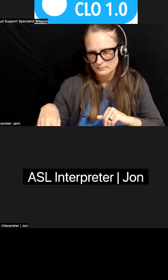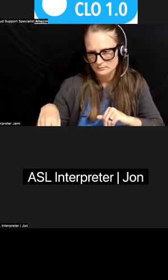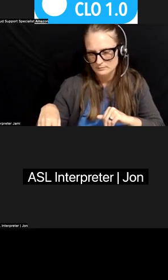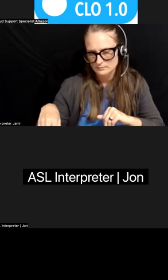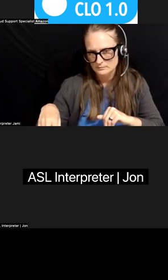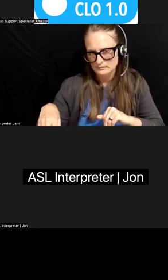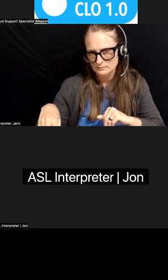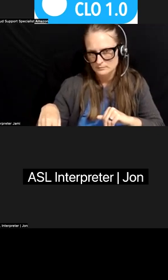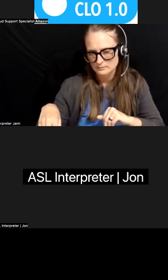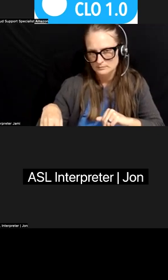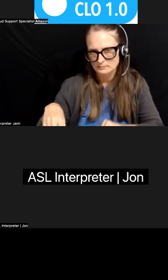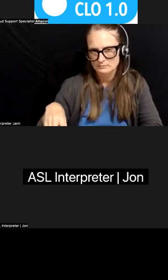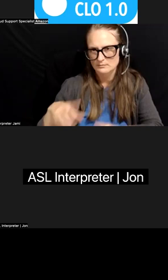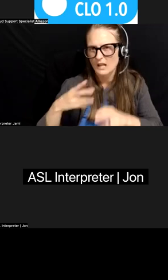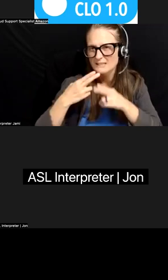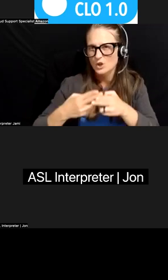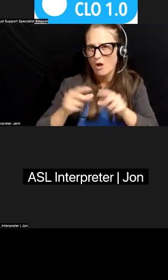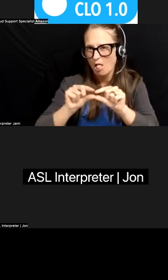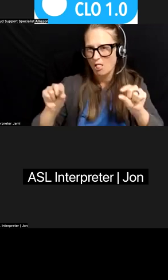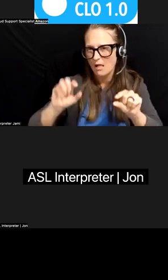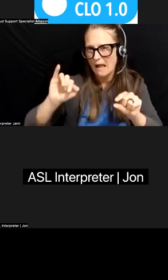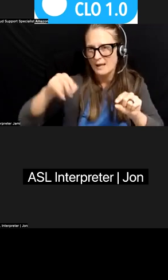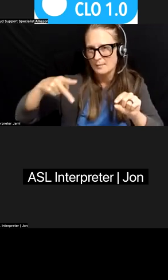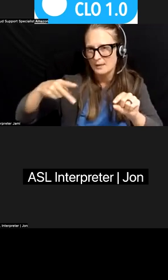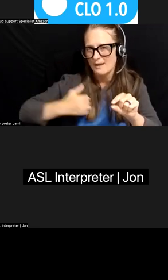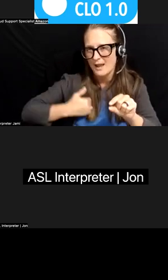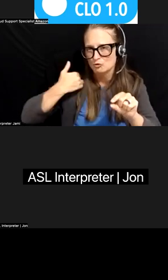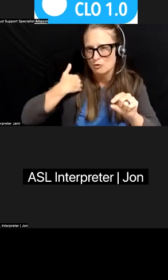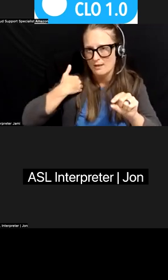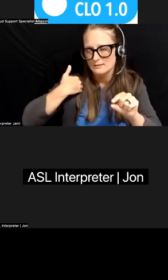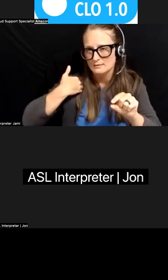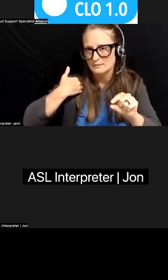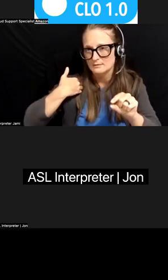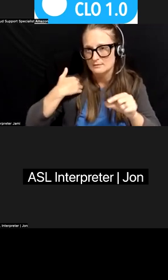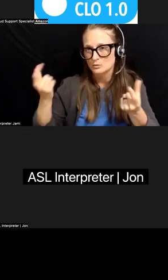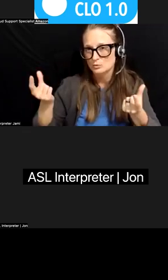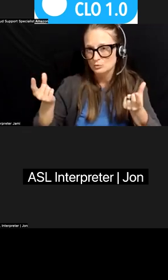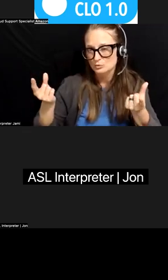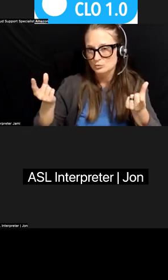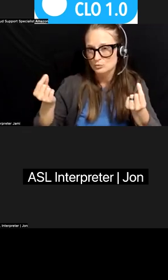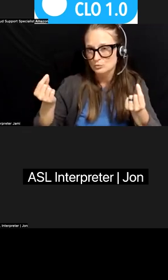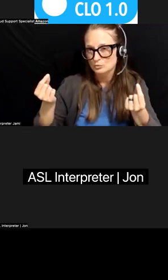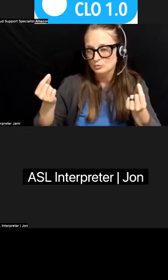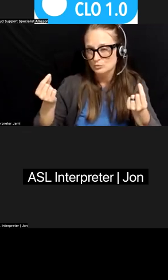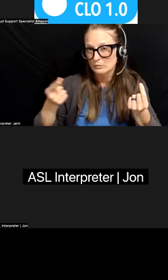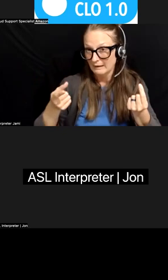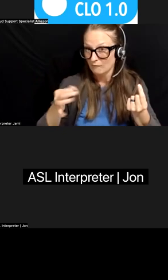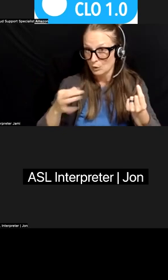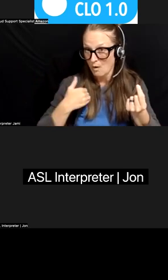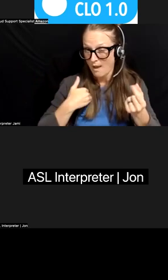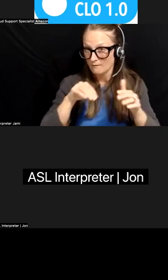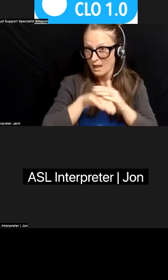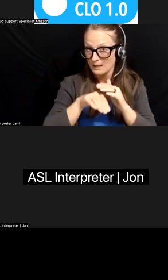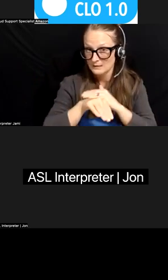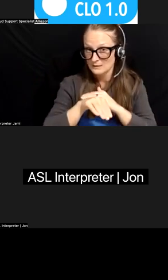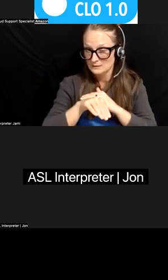This is called an IP address. And what you want to do is, first thing you want to do, if you have access to it, go into